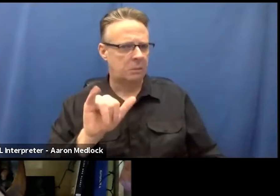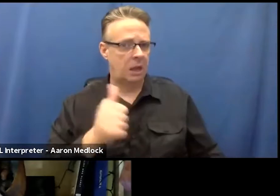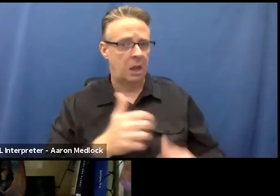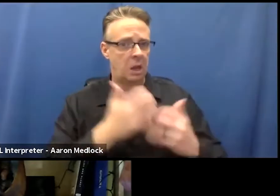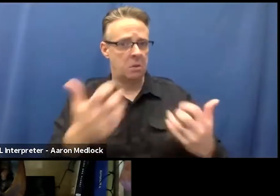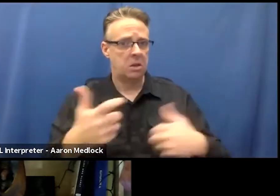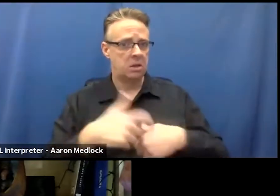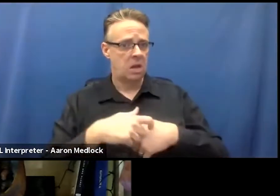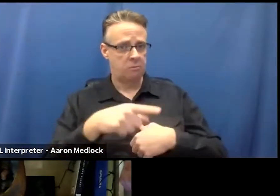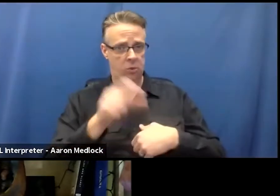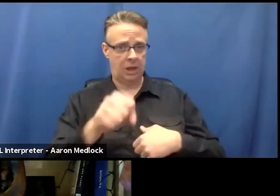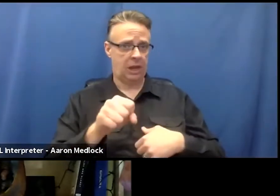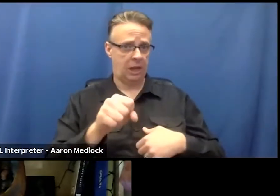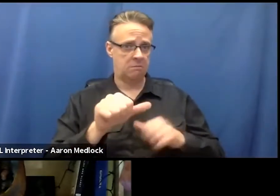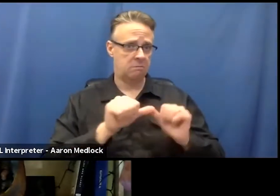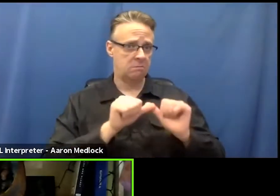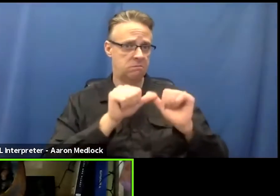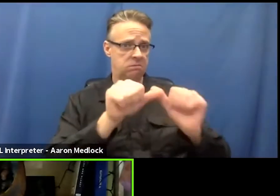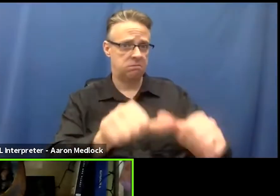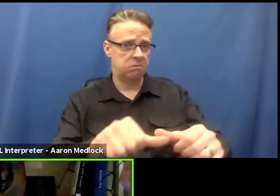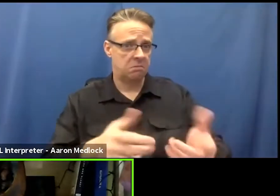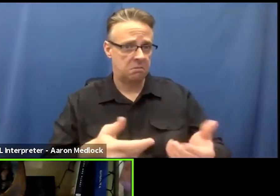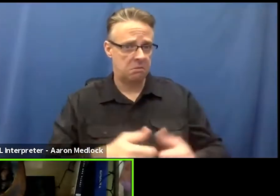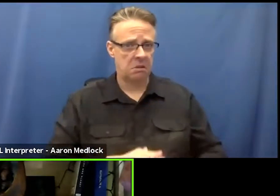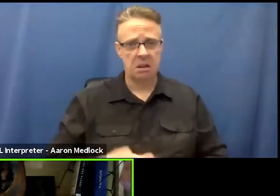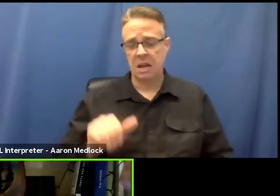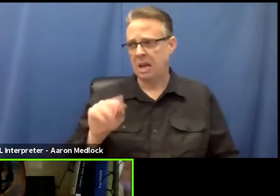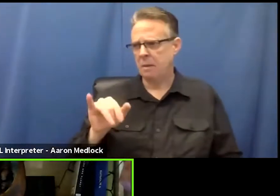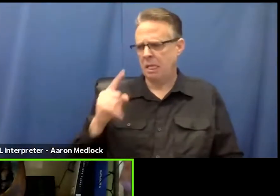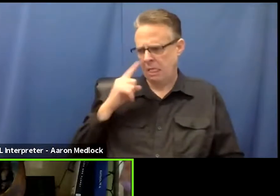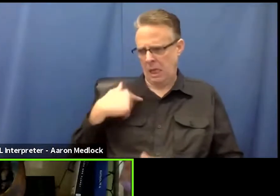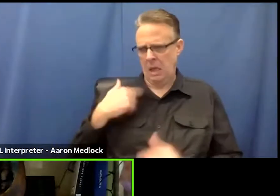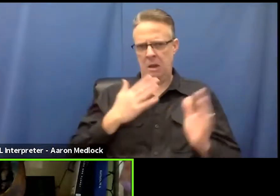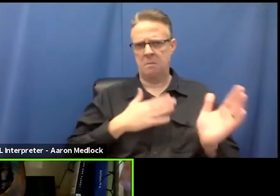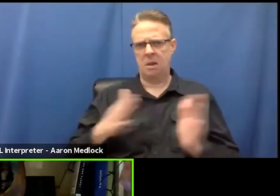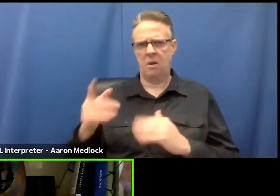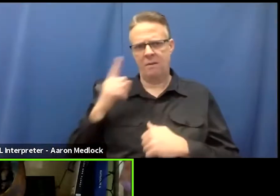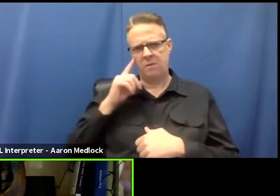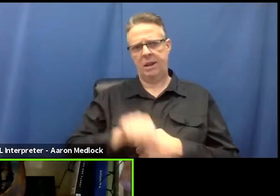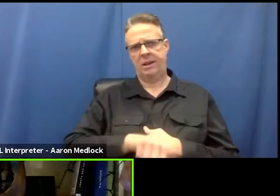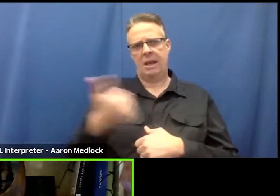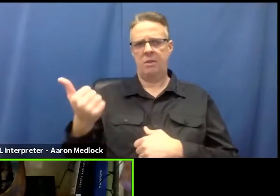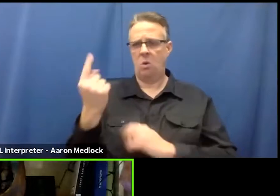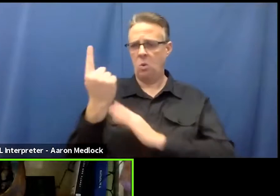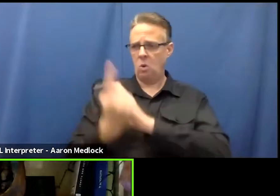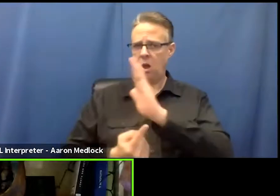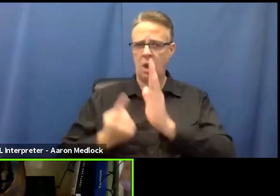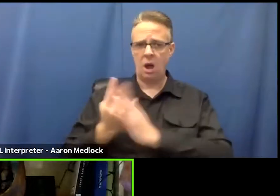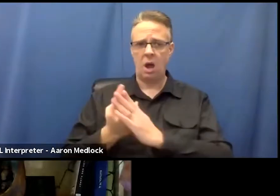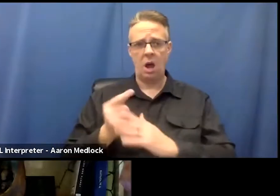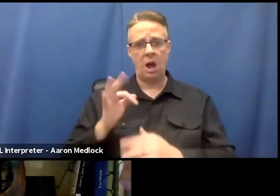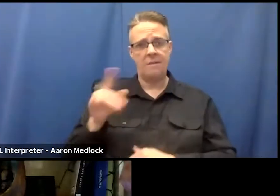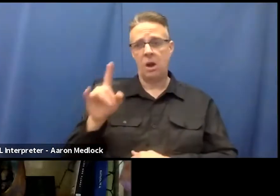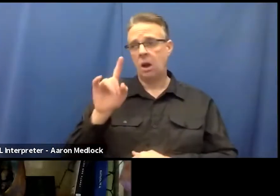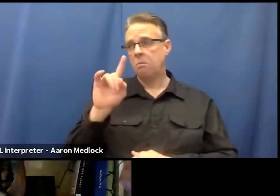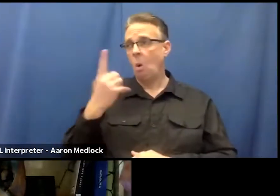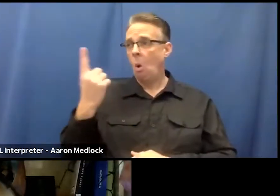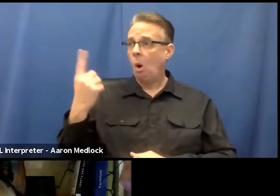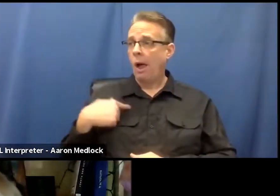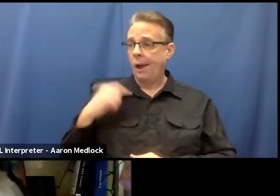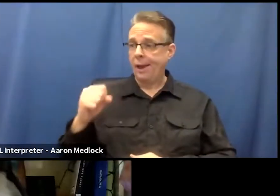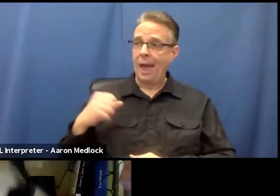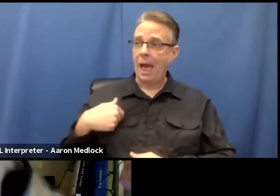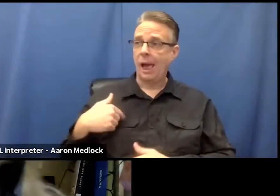you can stay on for. I think I was planning to stay on for another hour, unless you're bored of me waffling away. No, we're not bored of